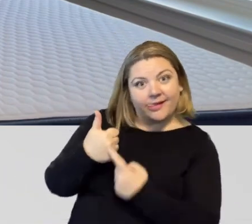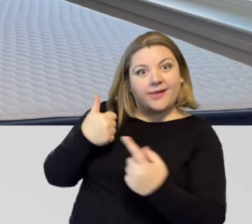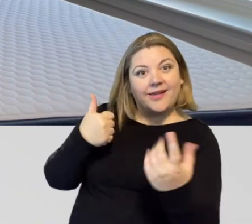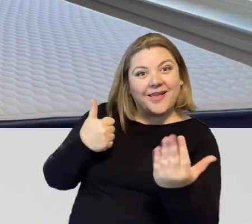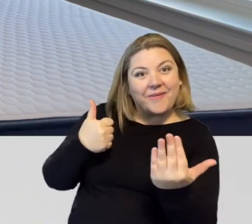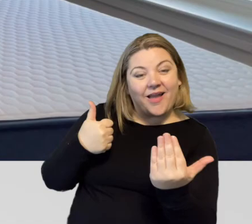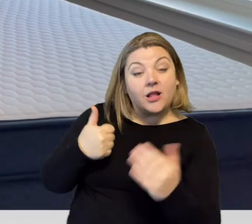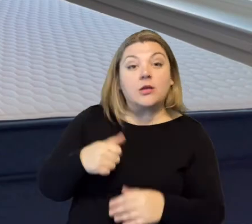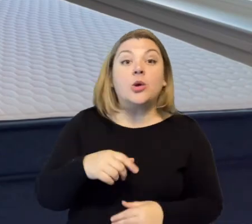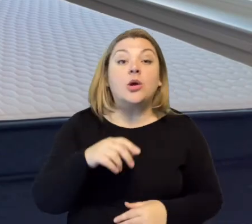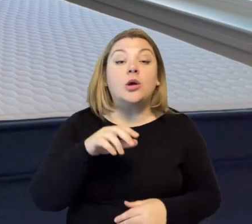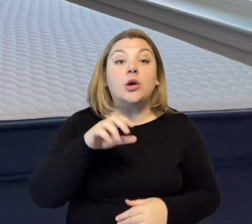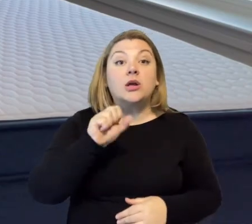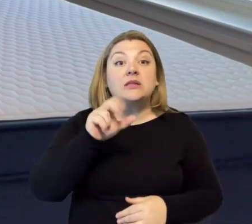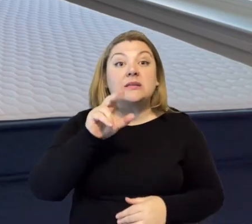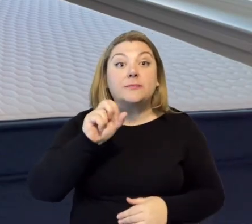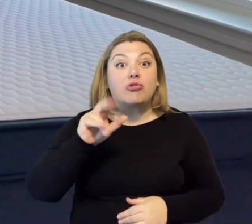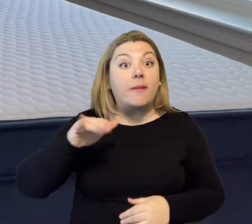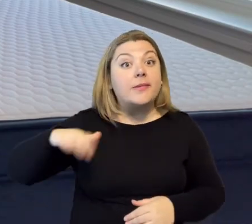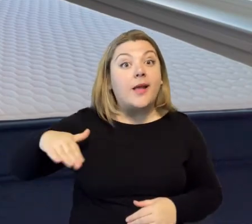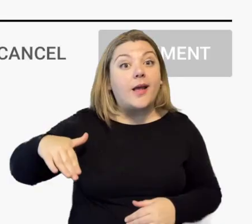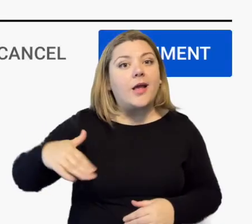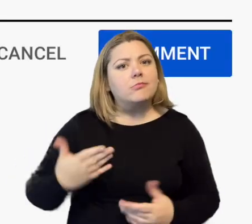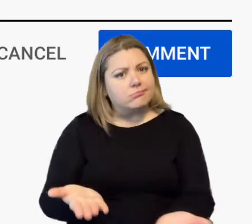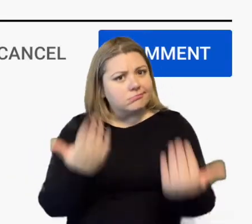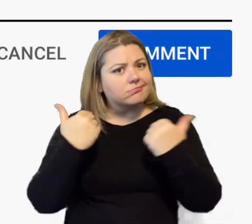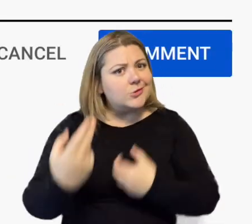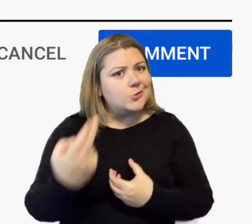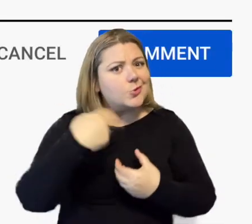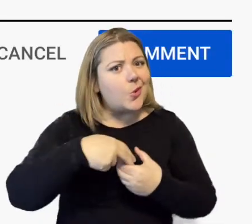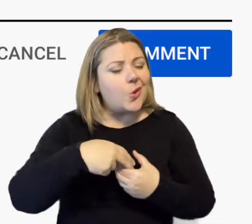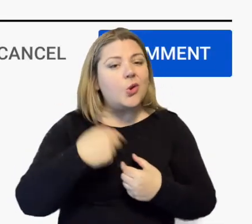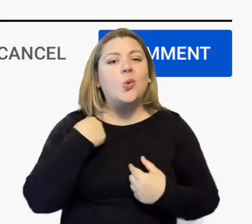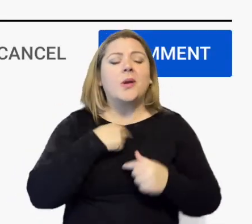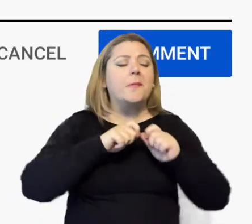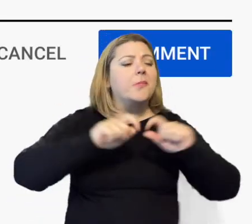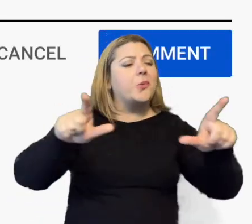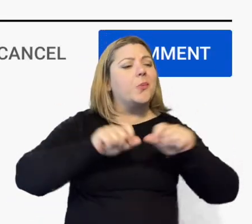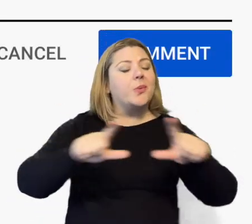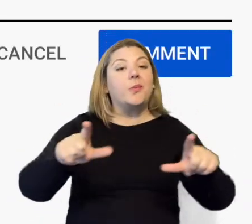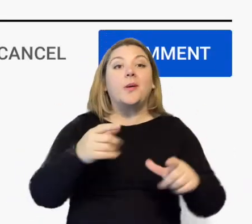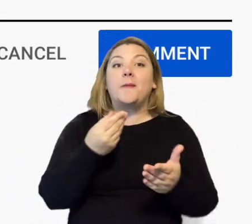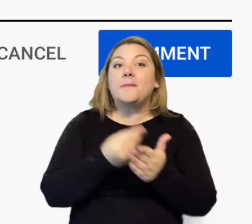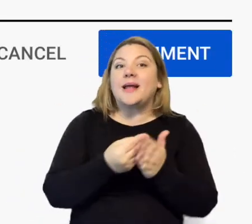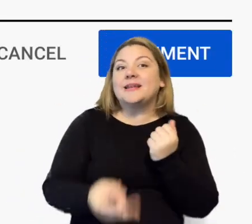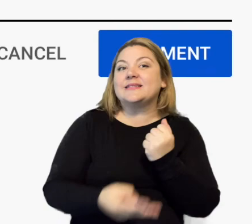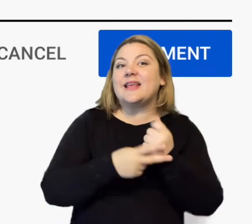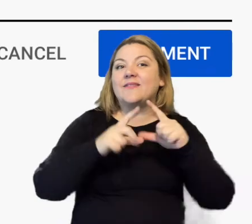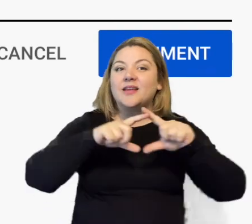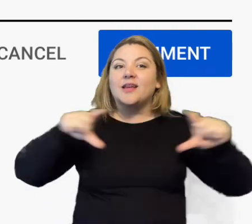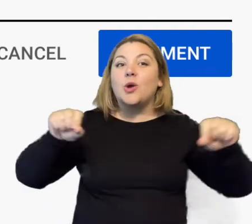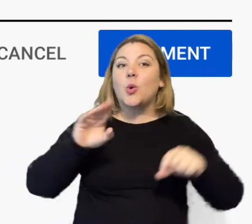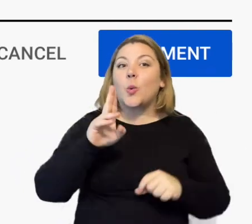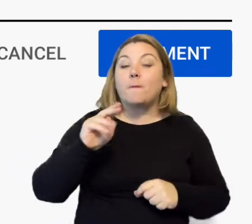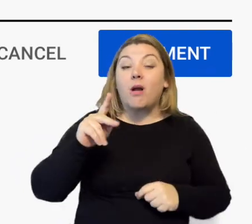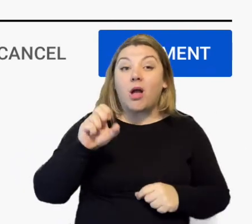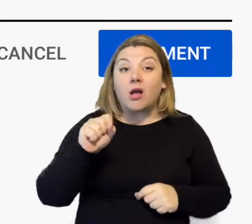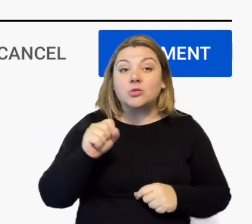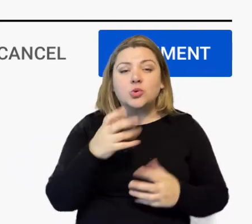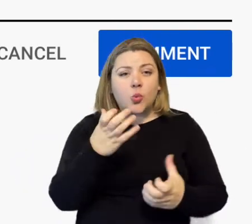to our newsletter, we send out some great coupons. If you have any suggestions or would like a personal recommendation,